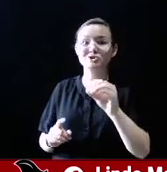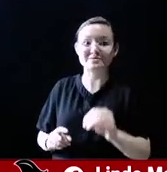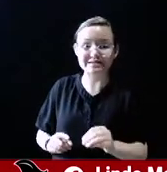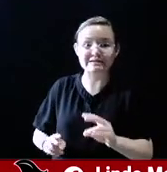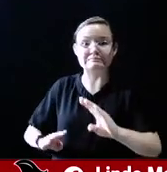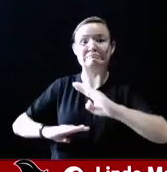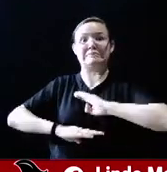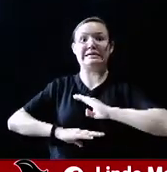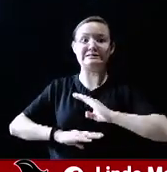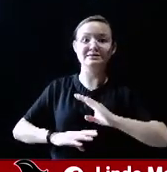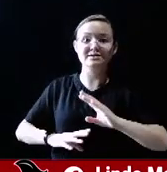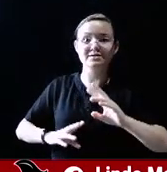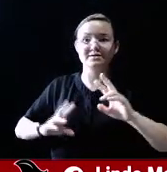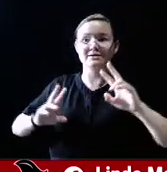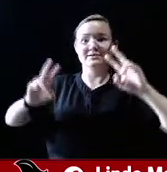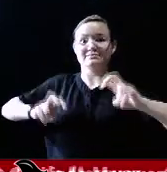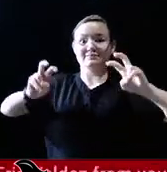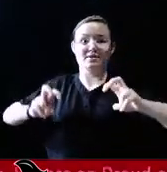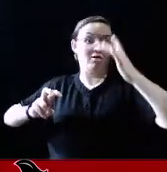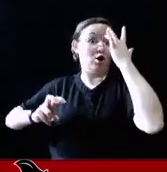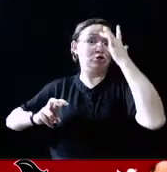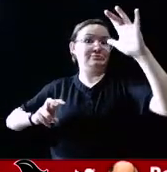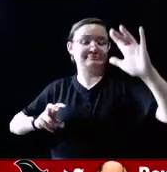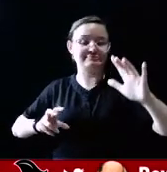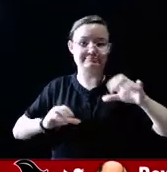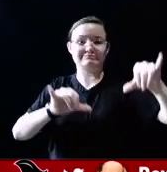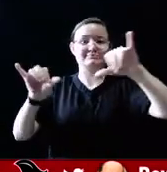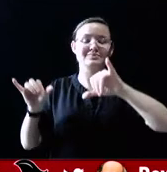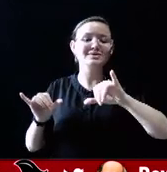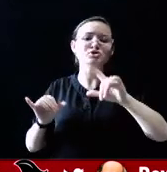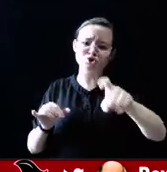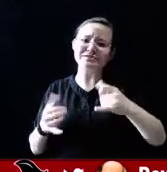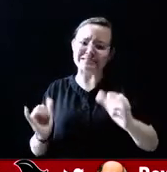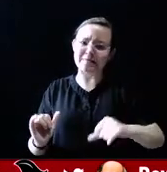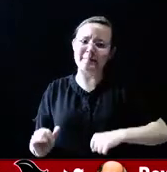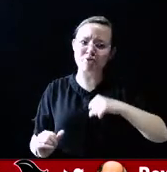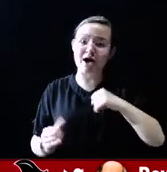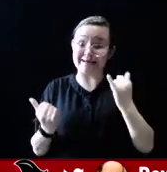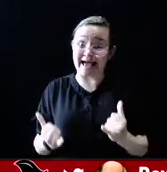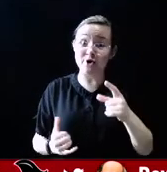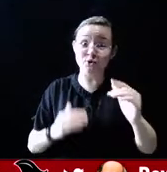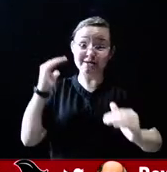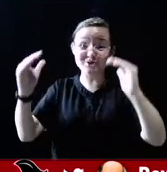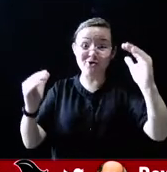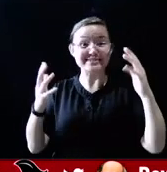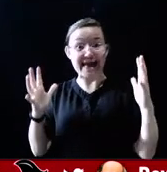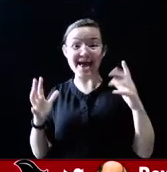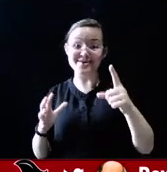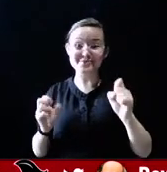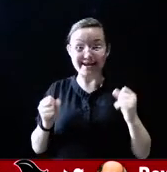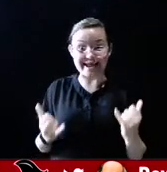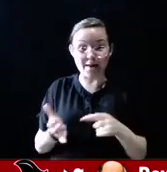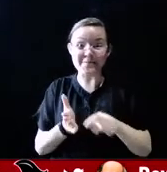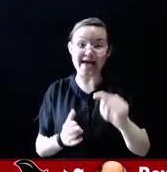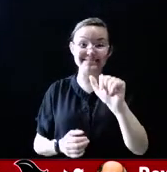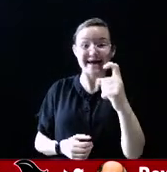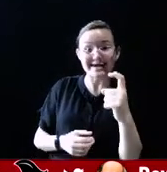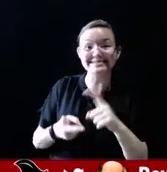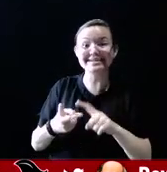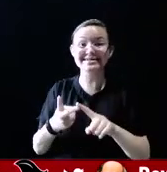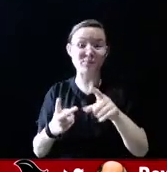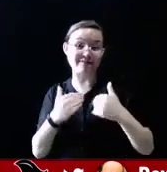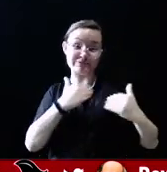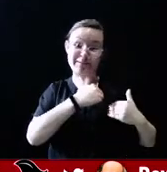for intelligence, you should be proud. You're an adult now. Yay for taxes, 3 cheers for